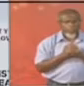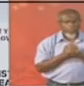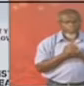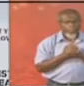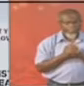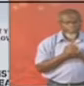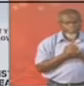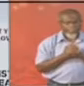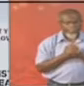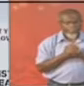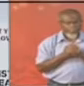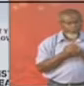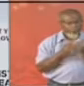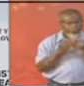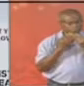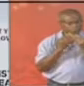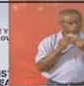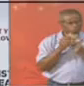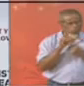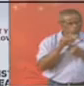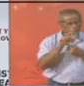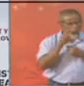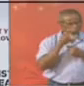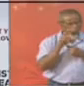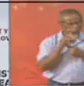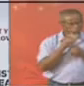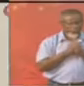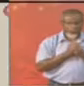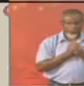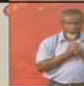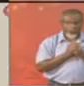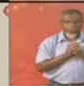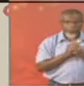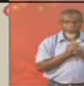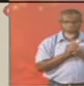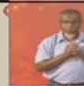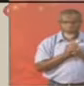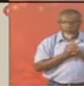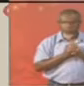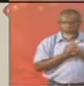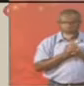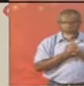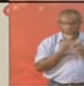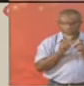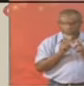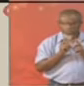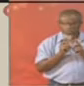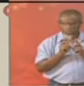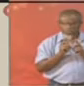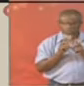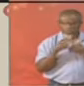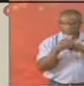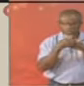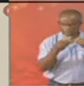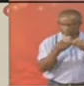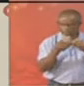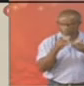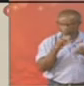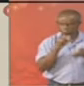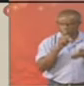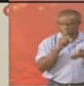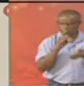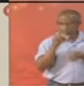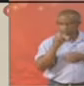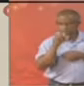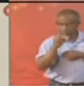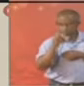Okay, thank you for your two questions. The progress with respect to the minister's submission to the DPP will be best addressed by the minister. I will leave that for him to